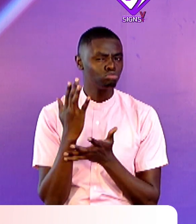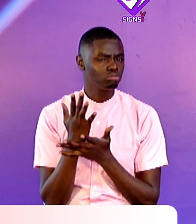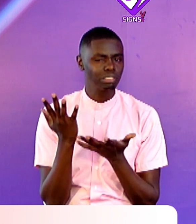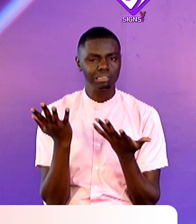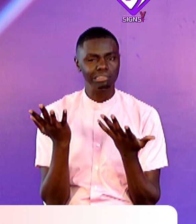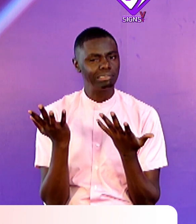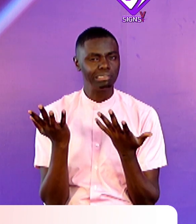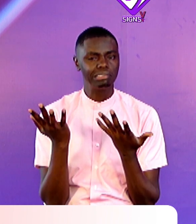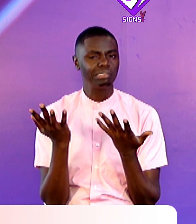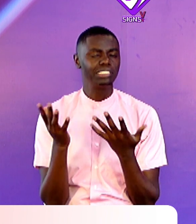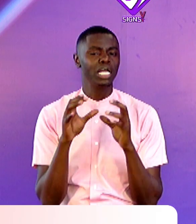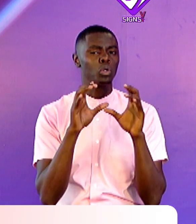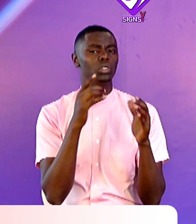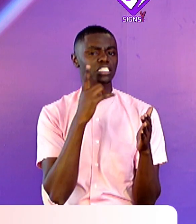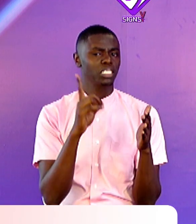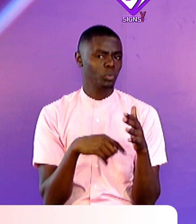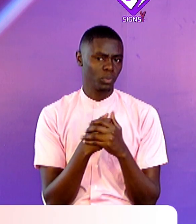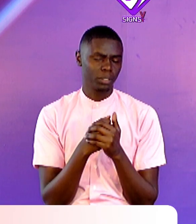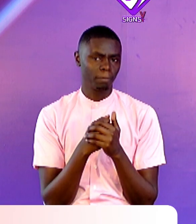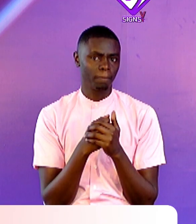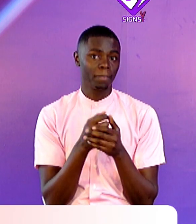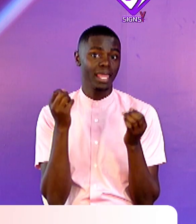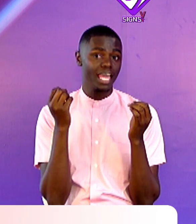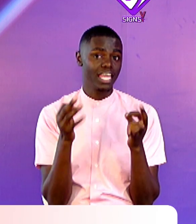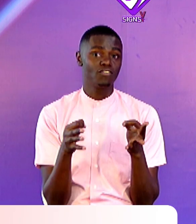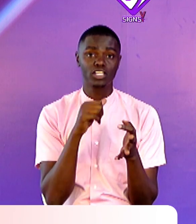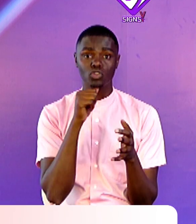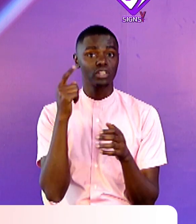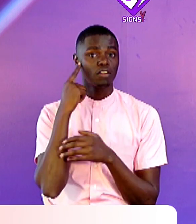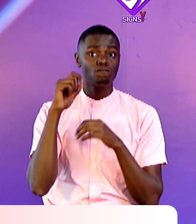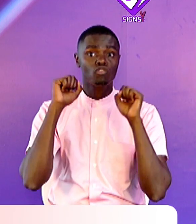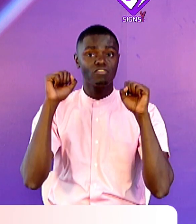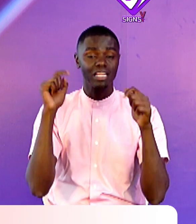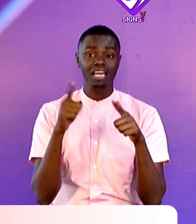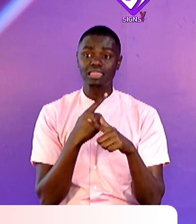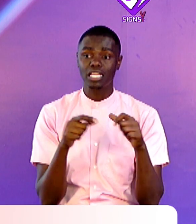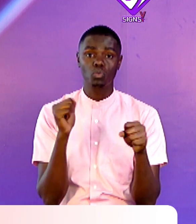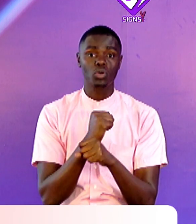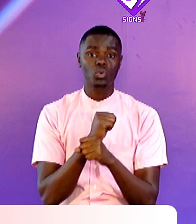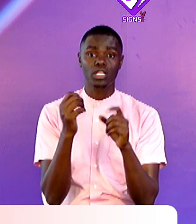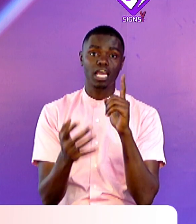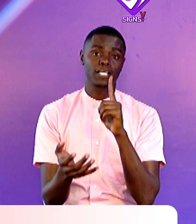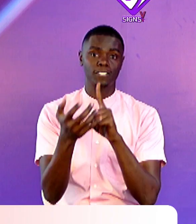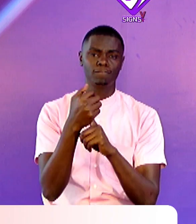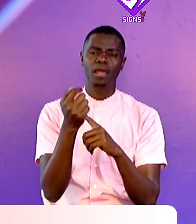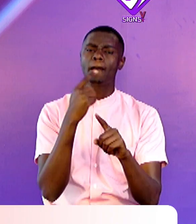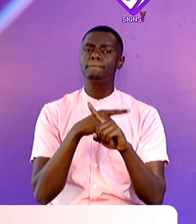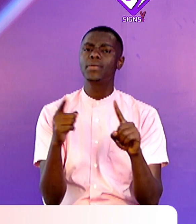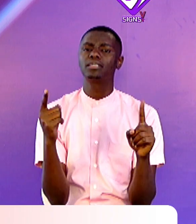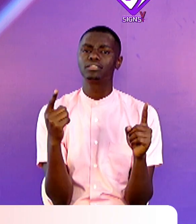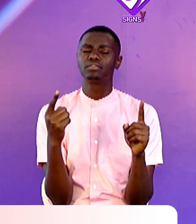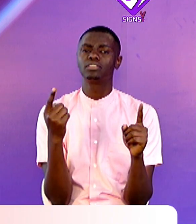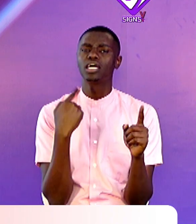mean, the coach said it. Oh my, if it were not for the fans, we could not be here. But how could we